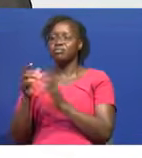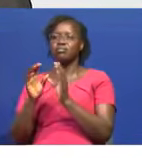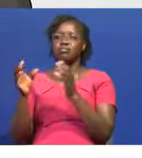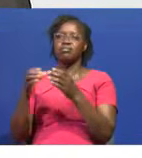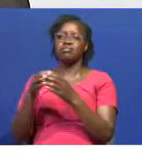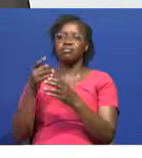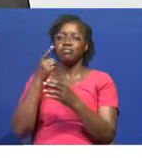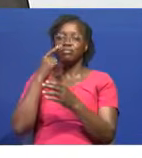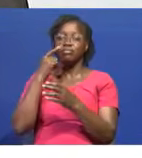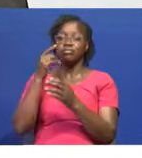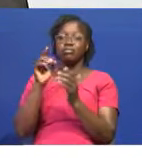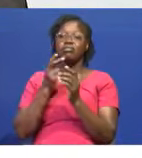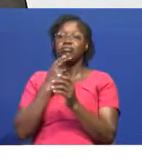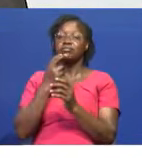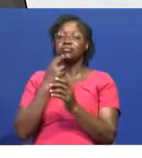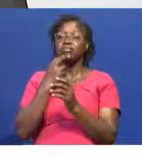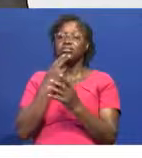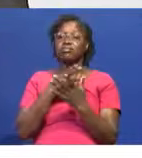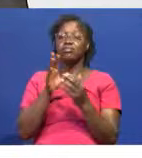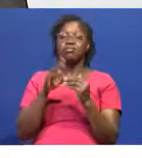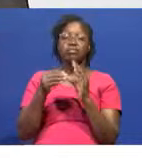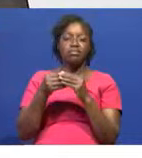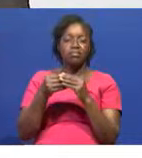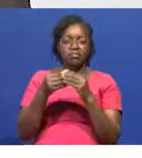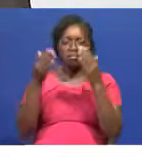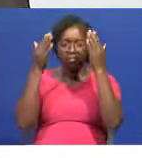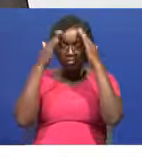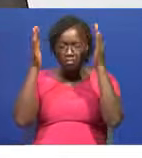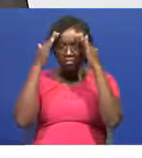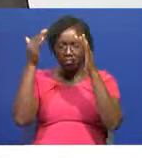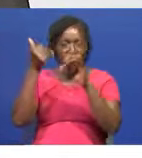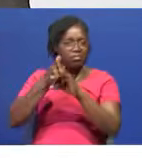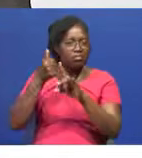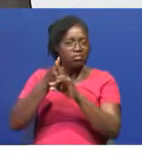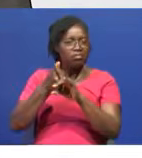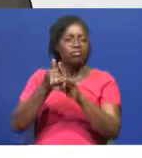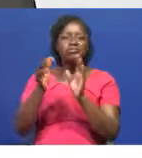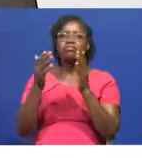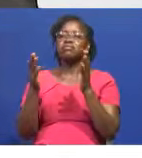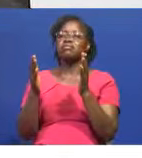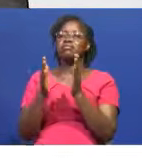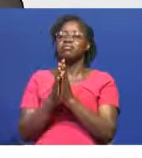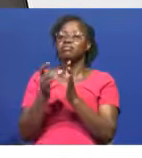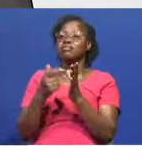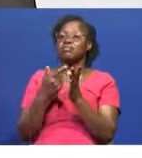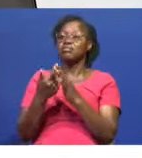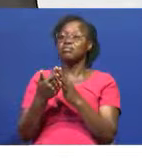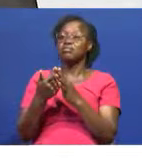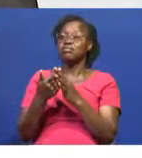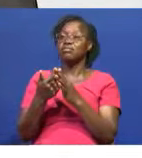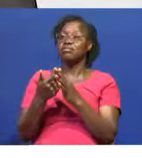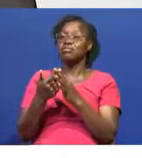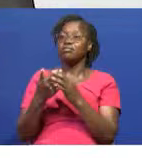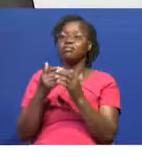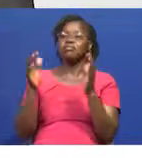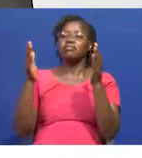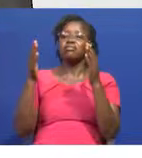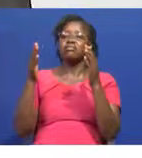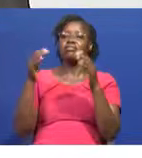to see from Tuesday. These guys are going there, they are creating awareness, they are promoting advocacy, they are celebrating, and then from there, we allow the celebration will